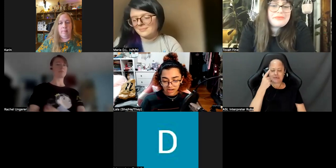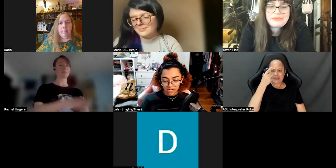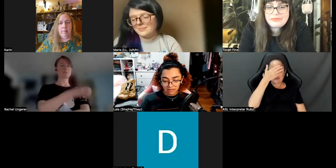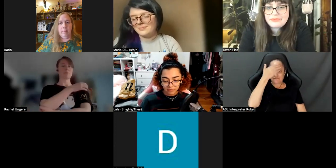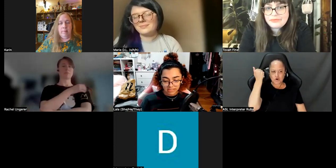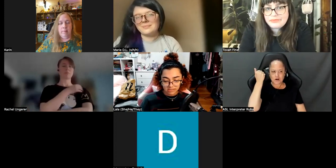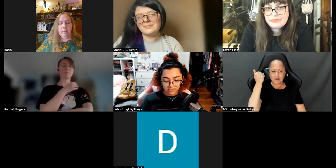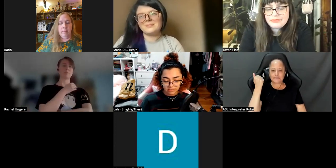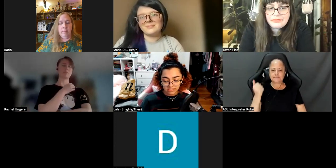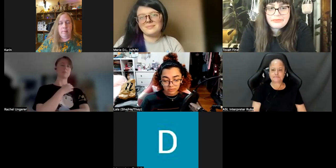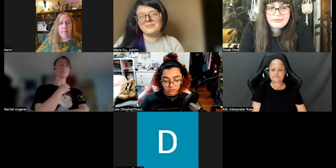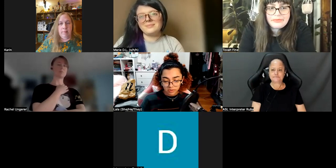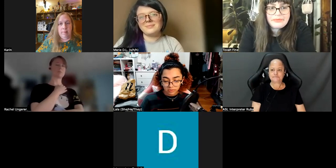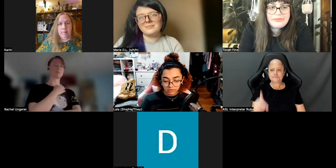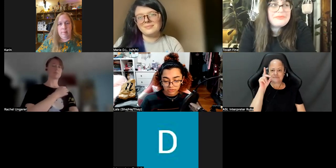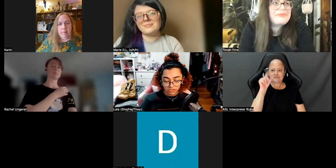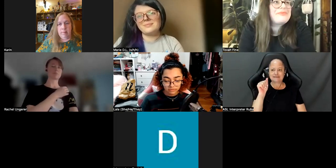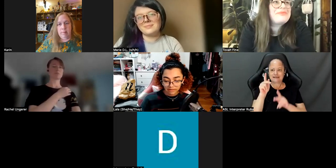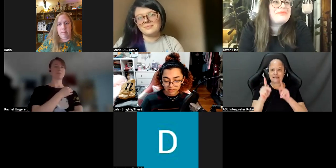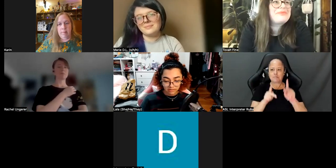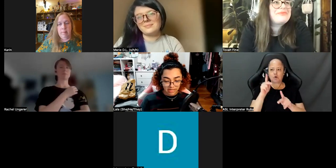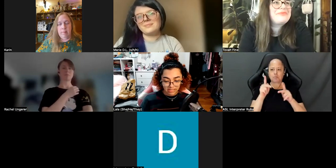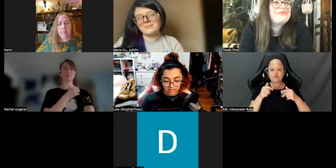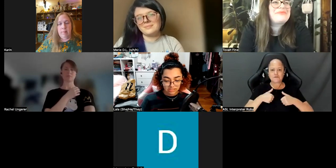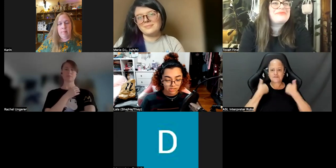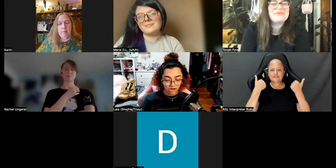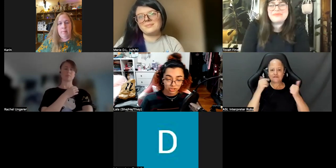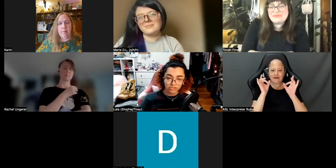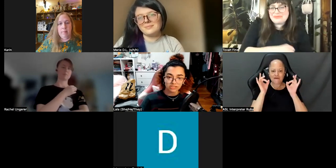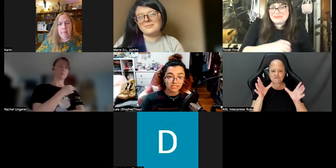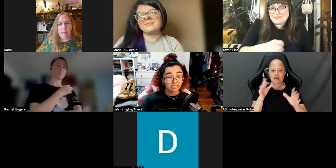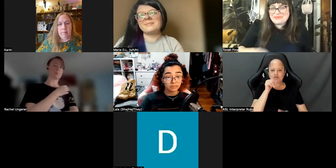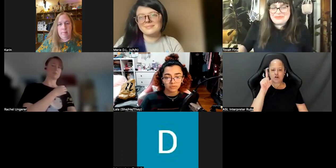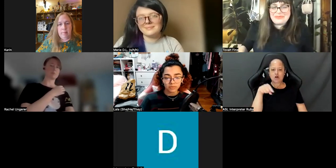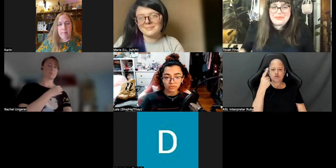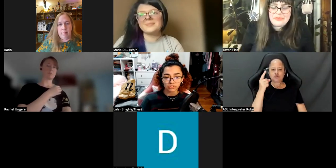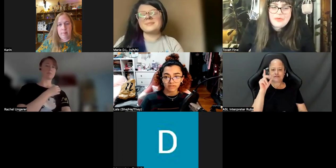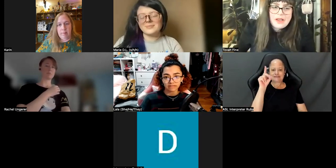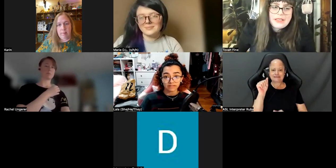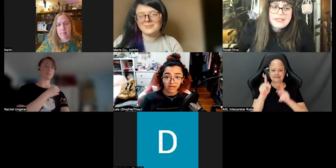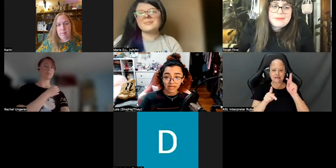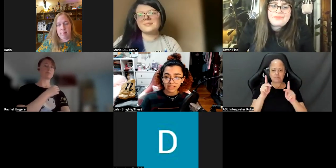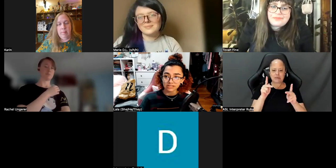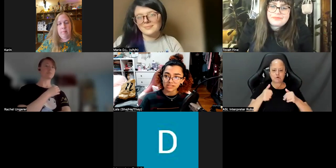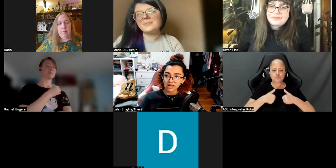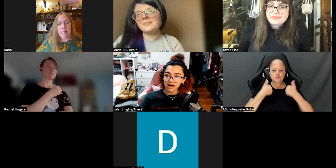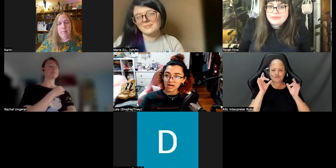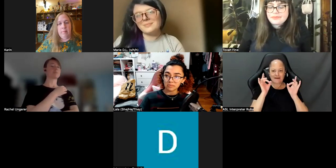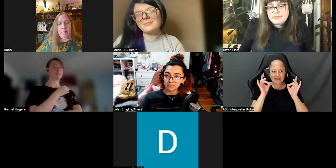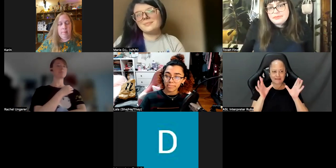forgotten is disabled people surviving violence is not just disabled people surviving